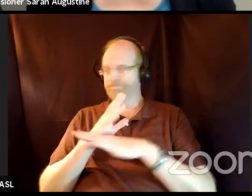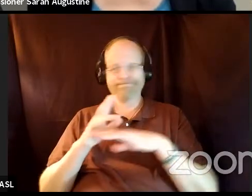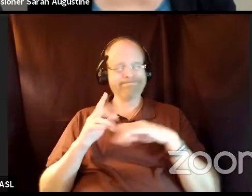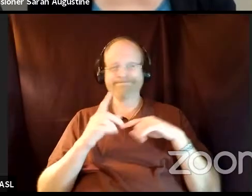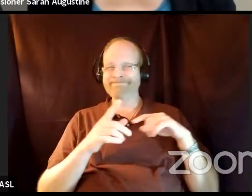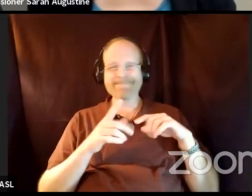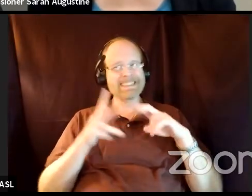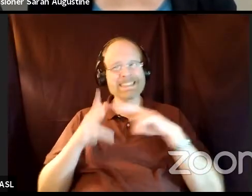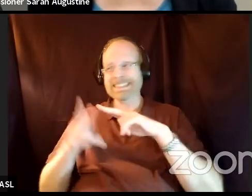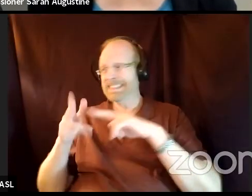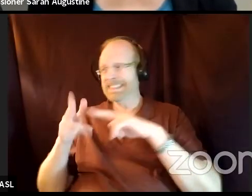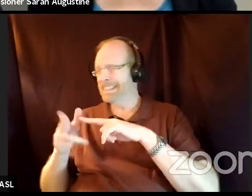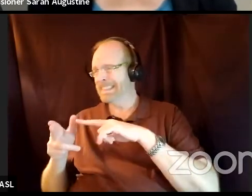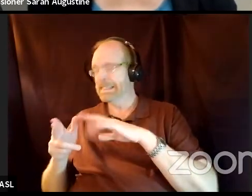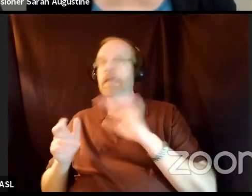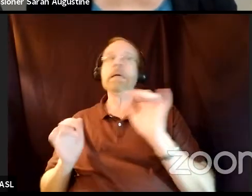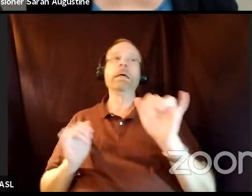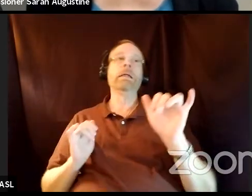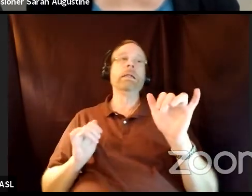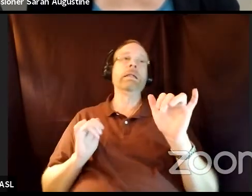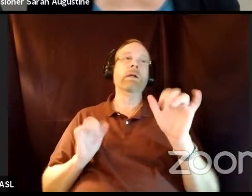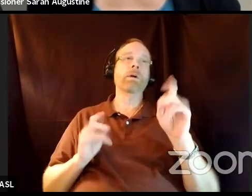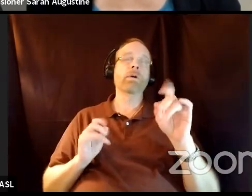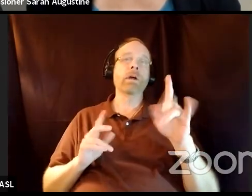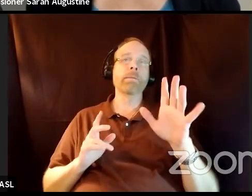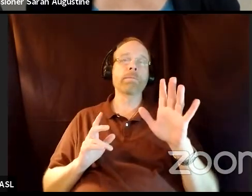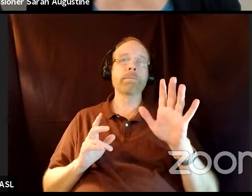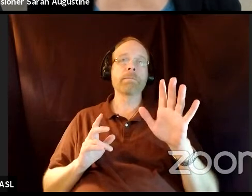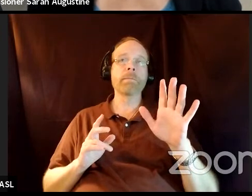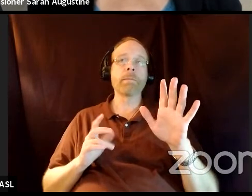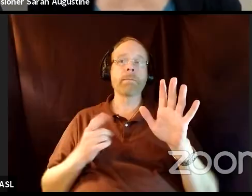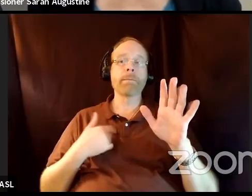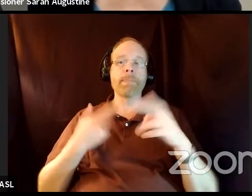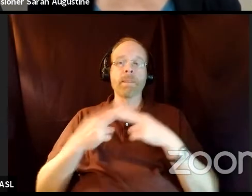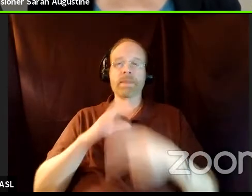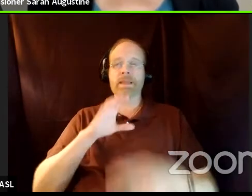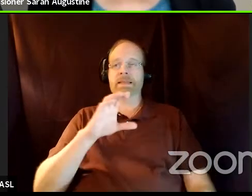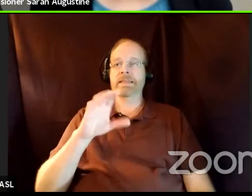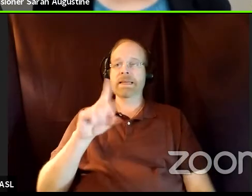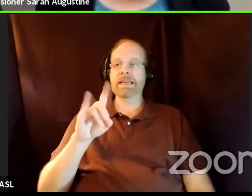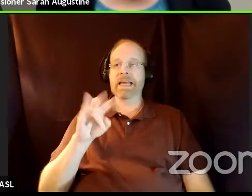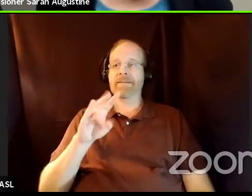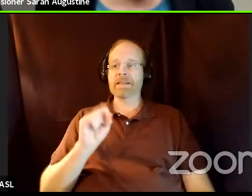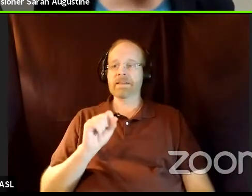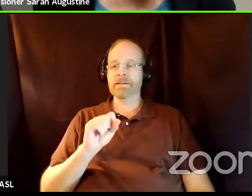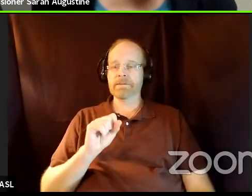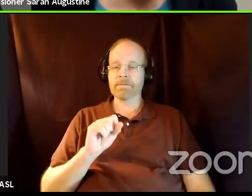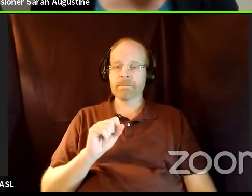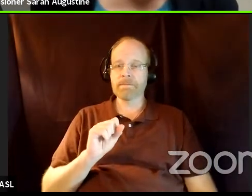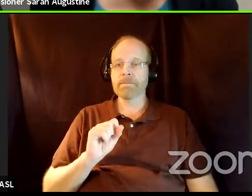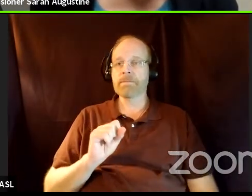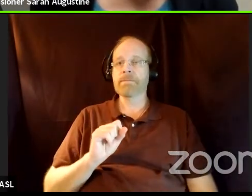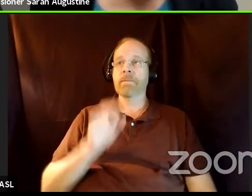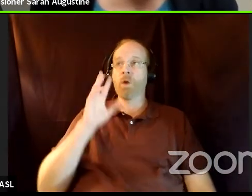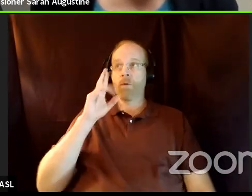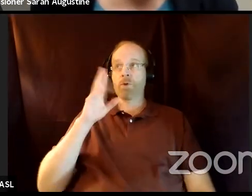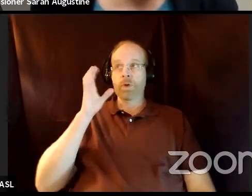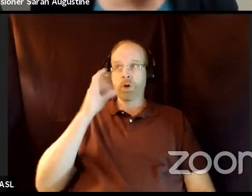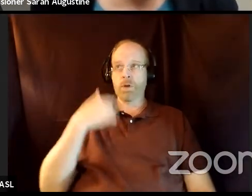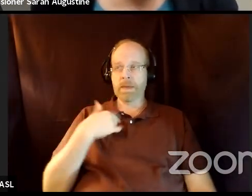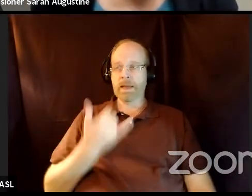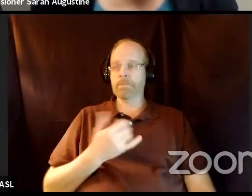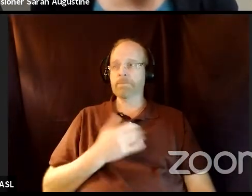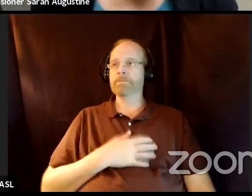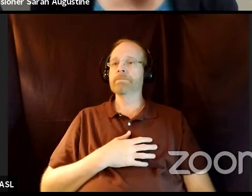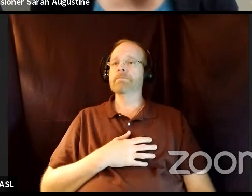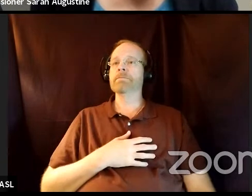cutting out. Hello. Okay. Yeah. I'm C. Davis. Better. Hopefully you can hear me all right.